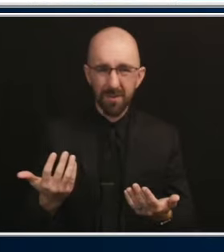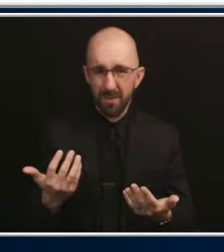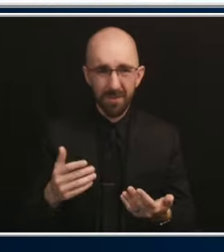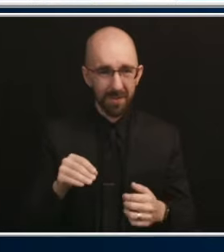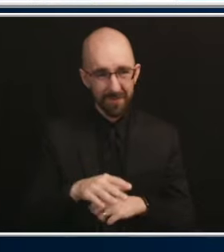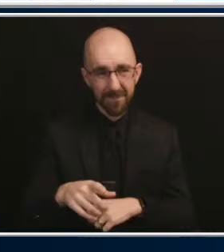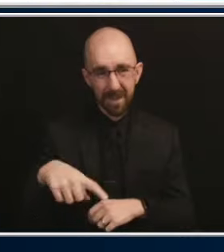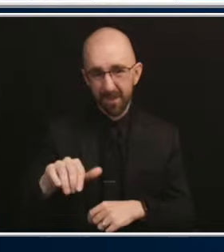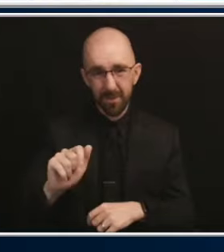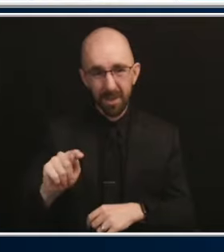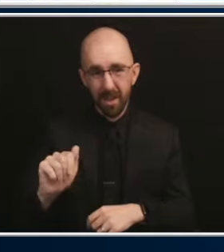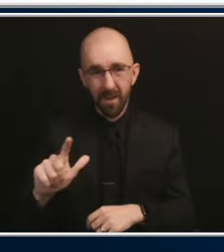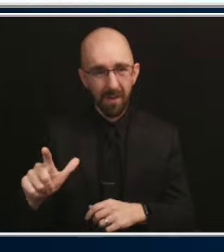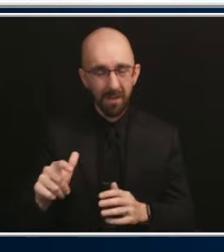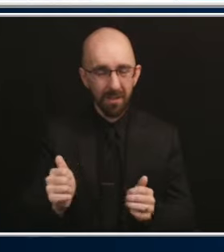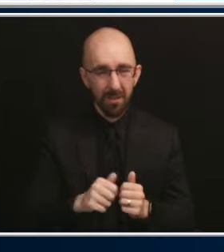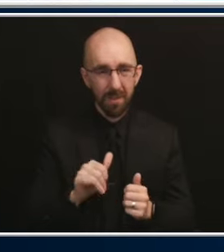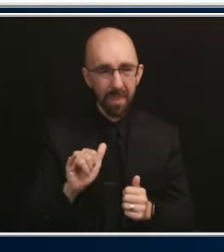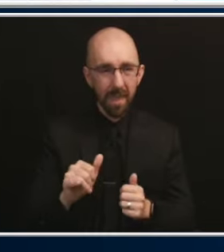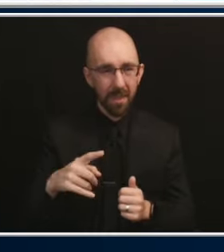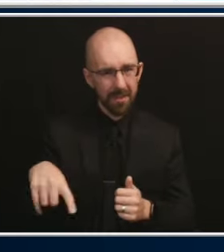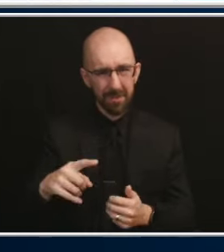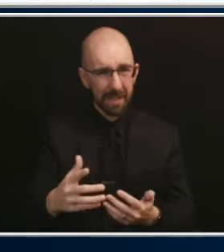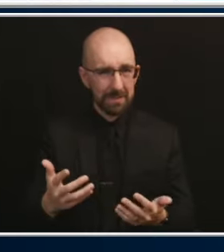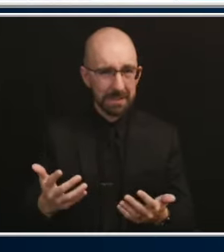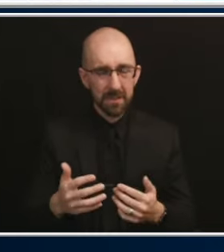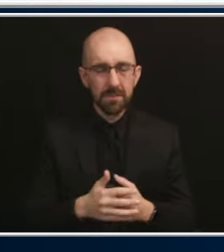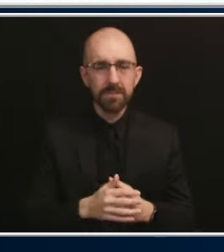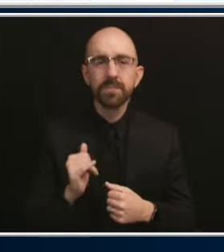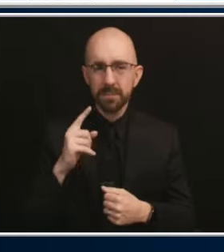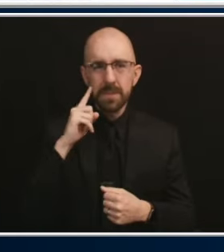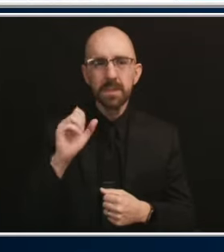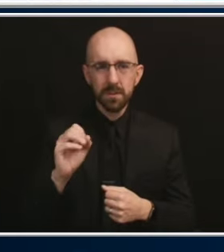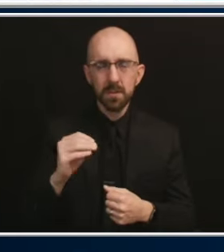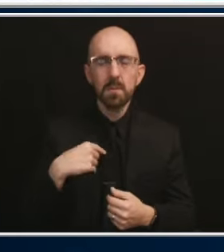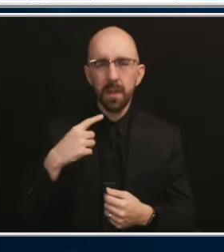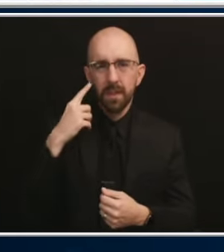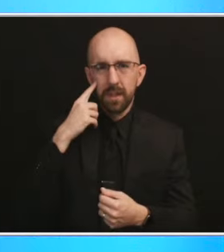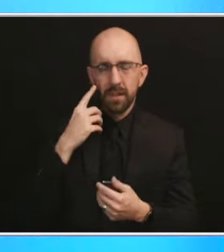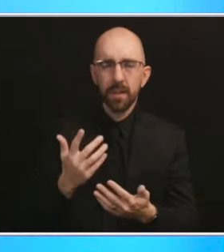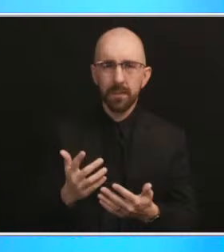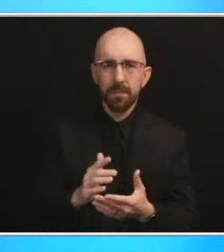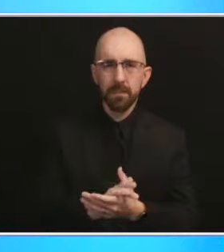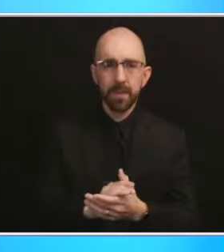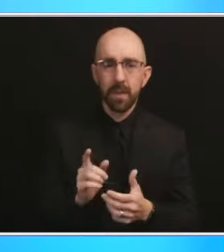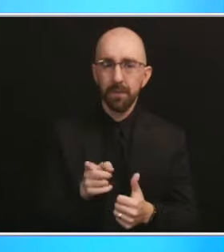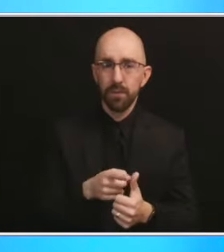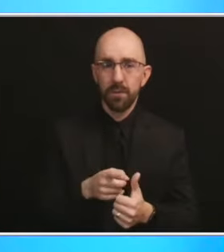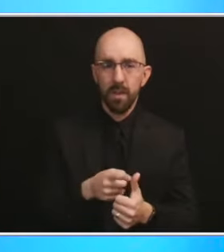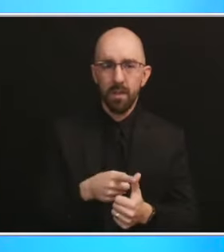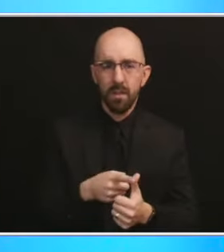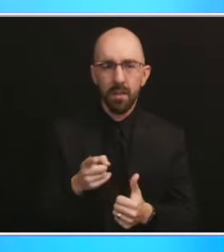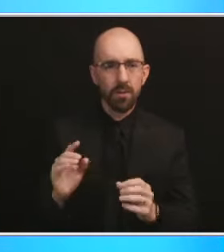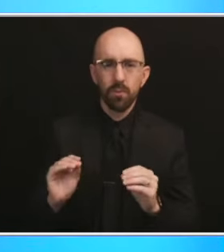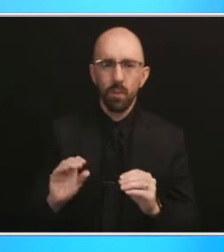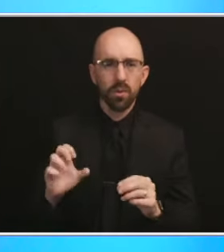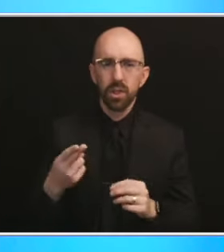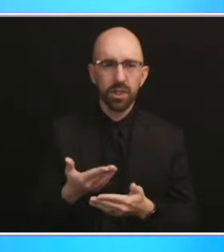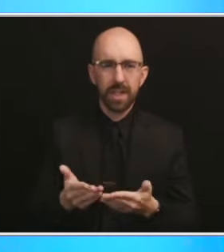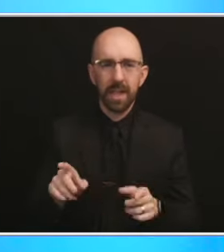all? Did you? Yeah, I think so. I think, first of all, there's no such thing as no